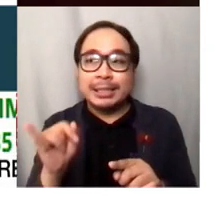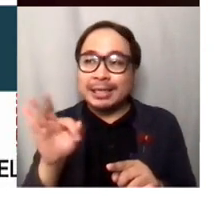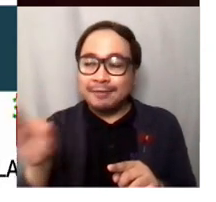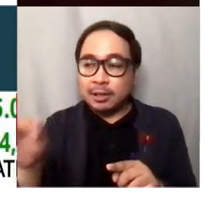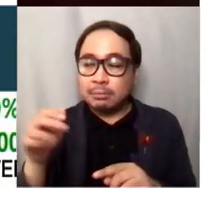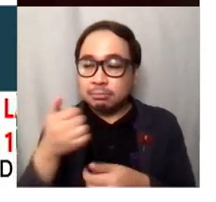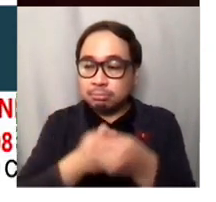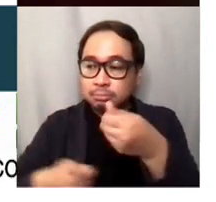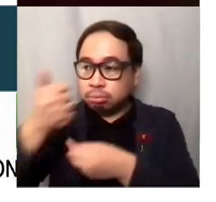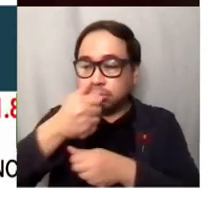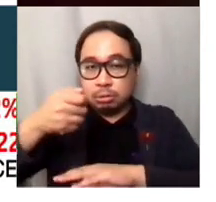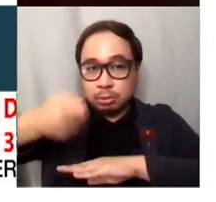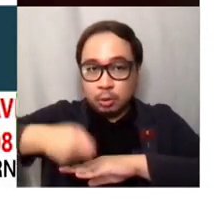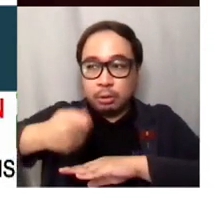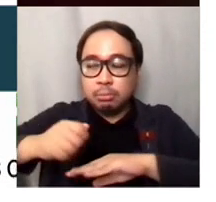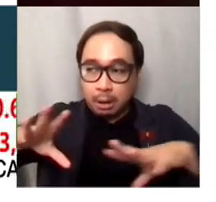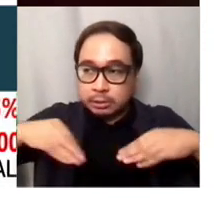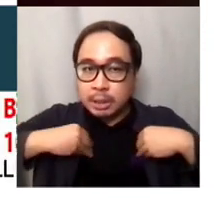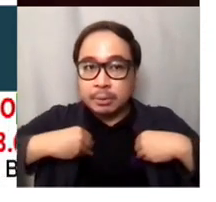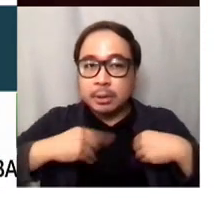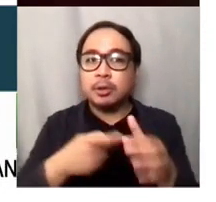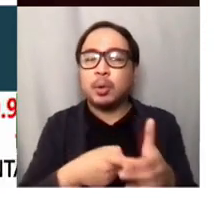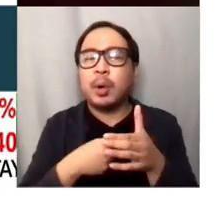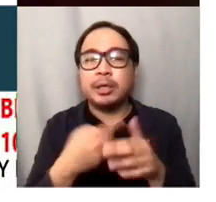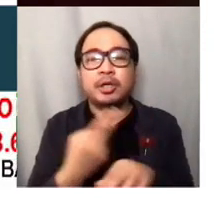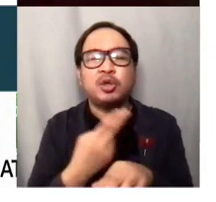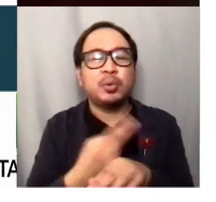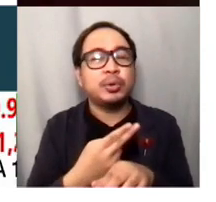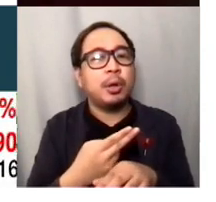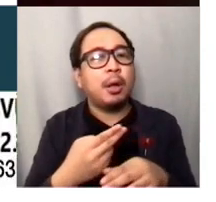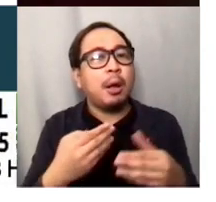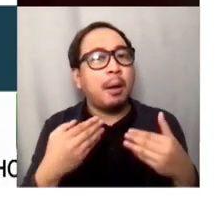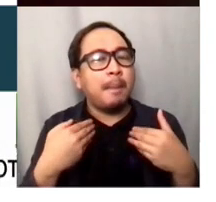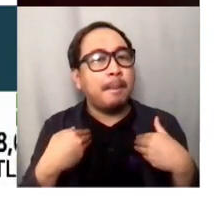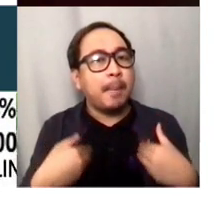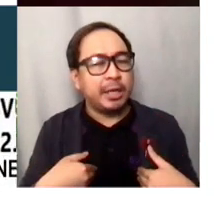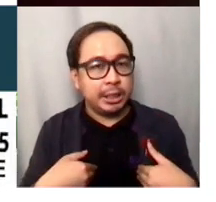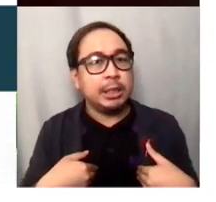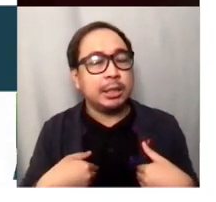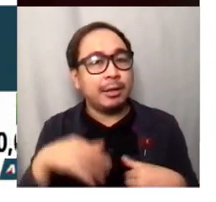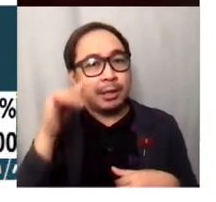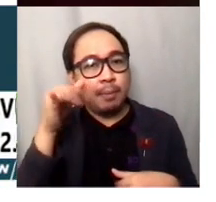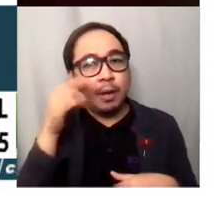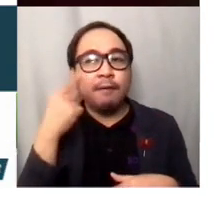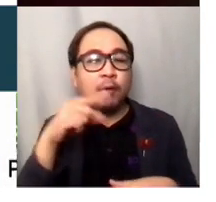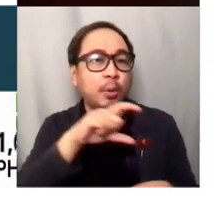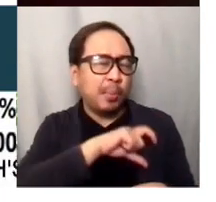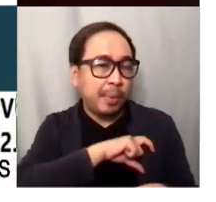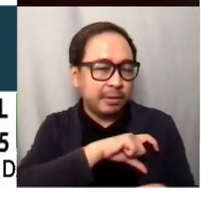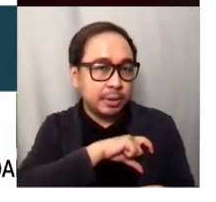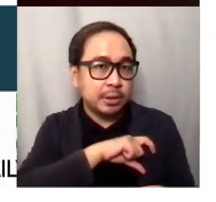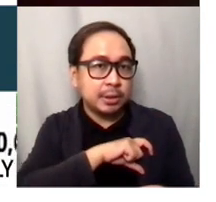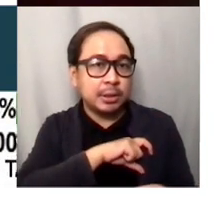could consider requiring the use of body cameras for those law enforcement agencies or personnel that